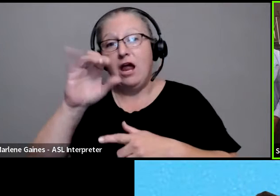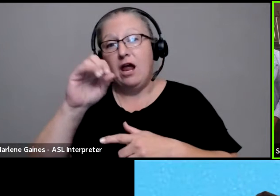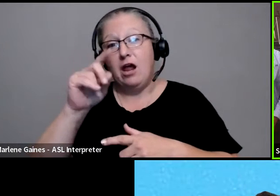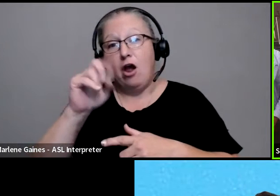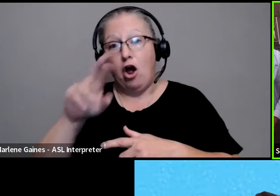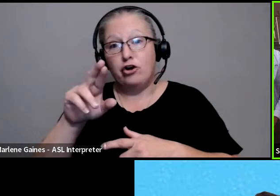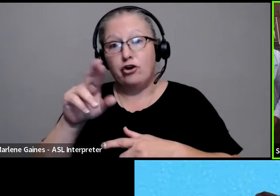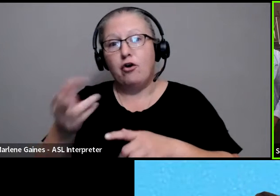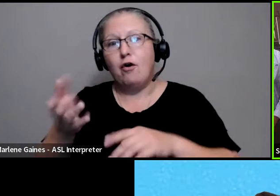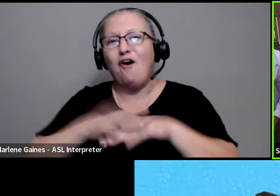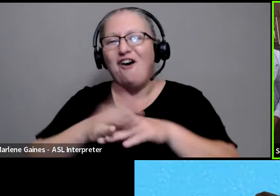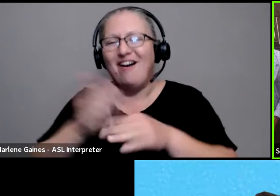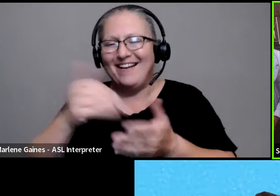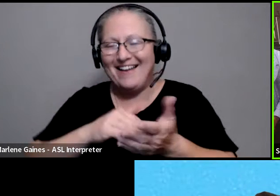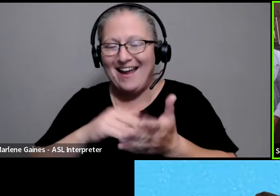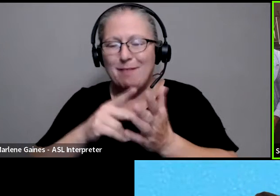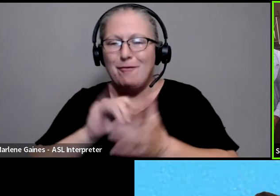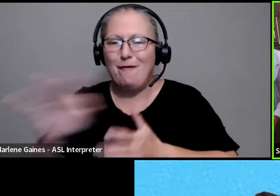phones up again.